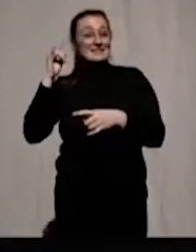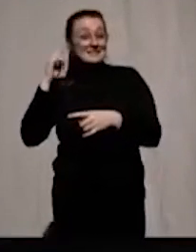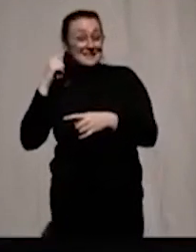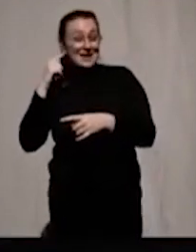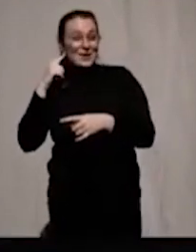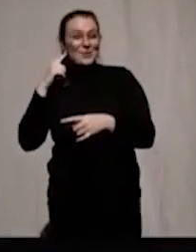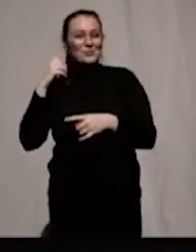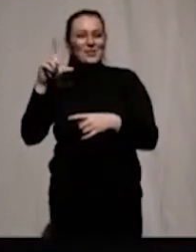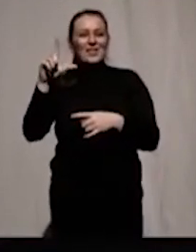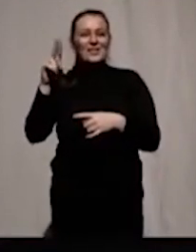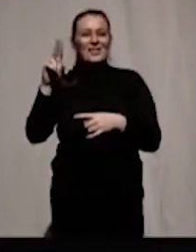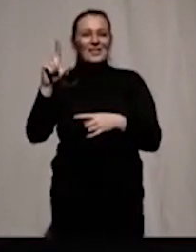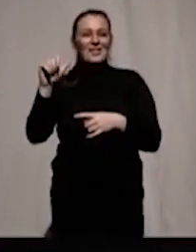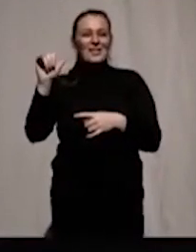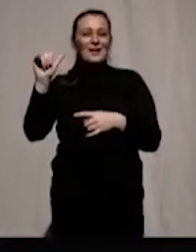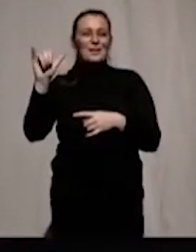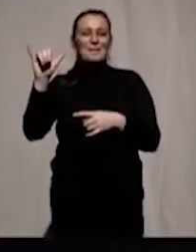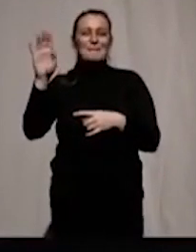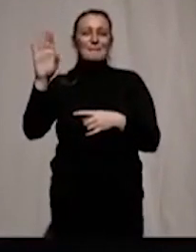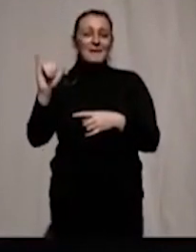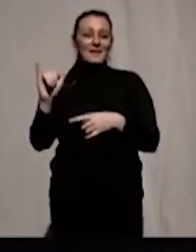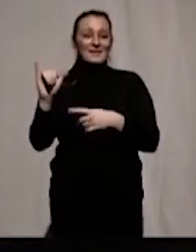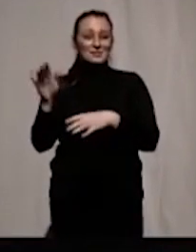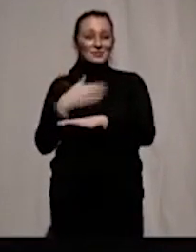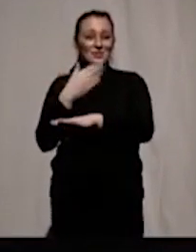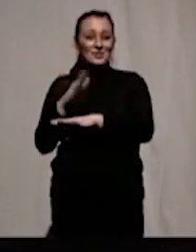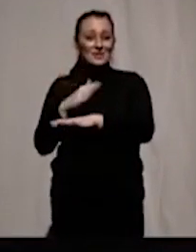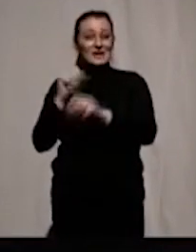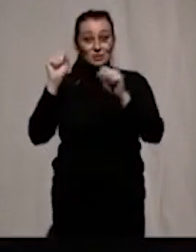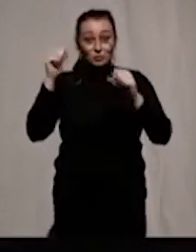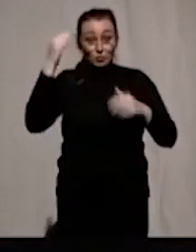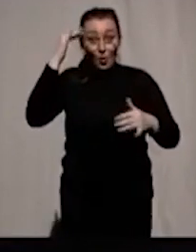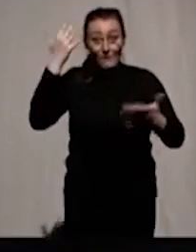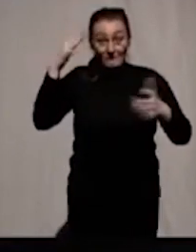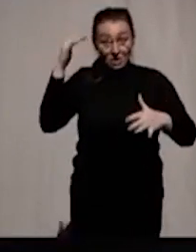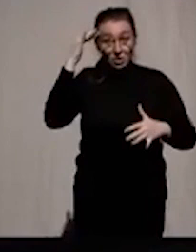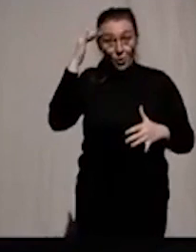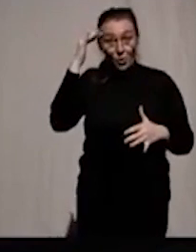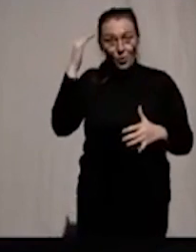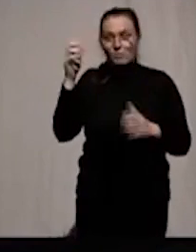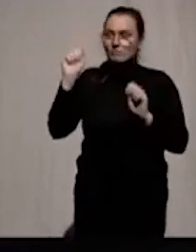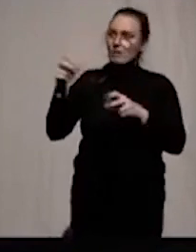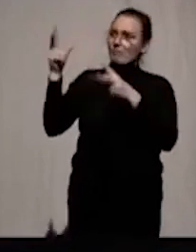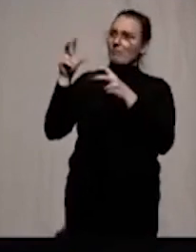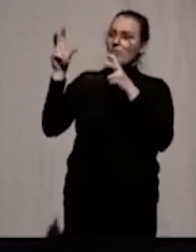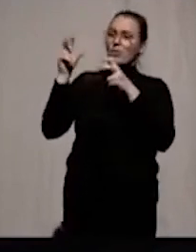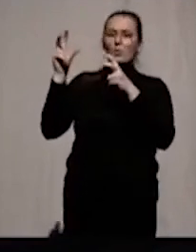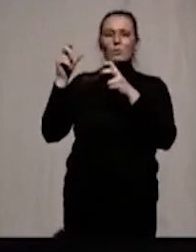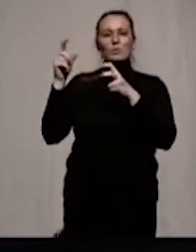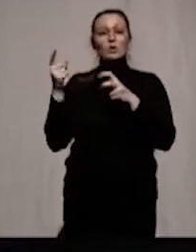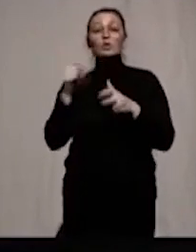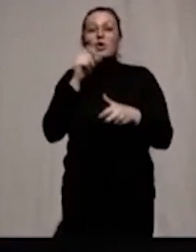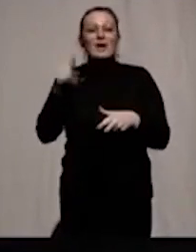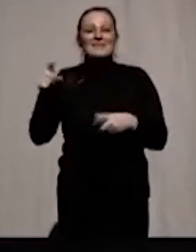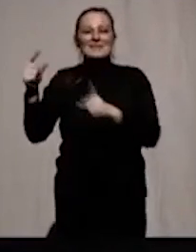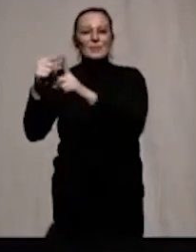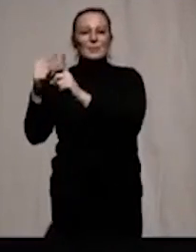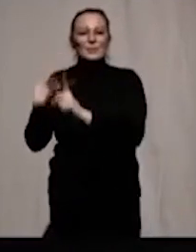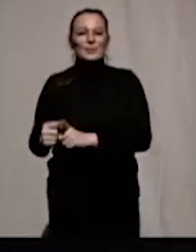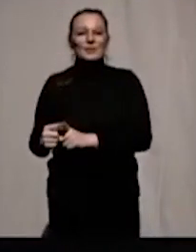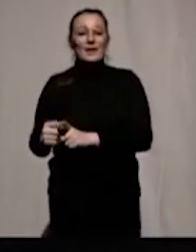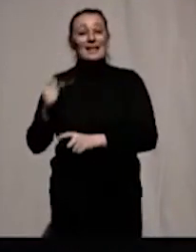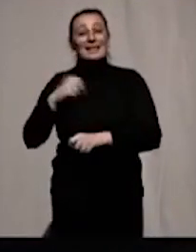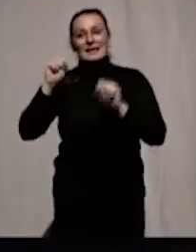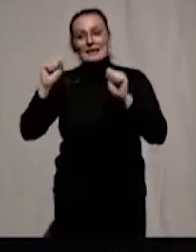can sing that without saying lullaby, lullaby. You'll already know what that song is without singing the lyrics. And I can sing that to my child and she'll still go to